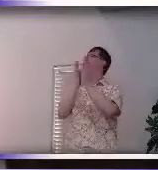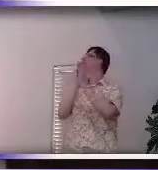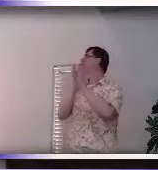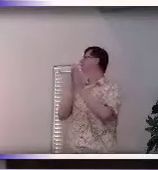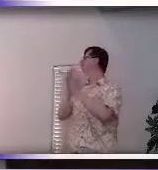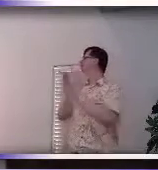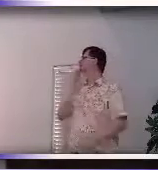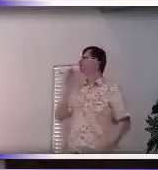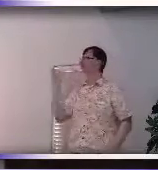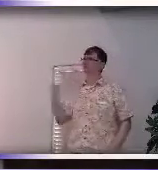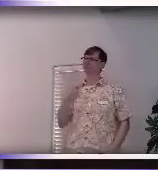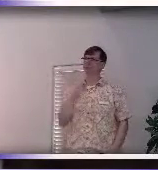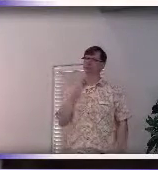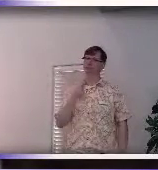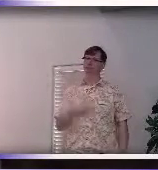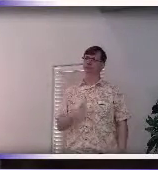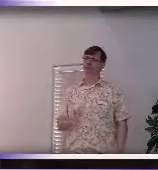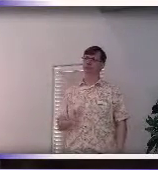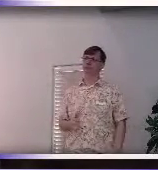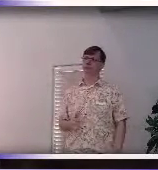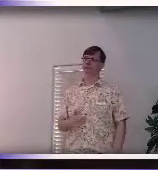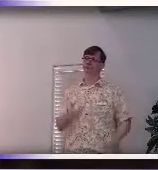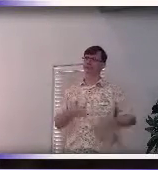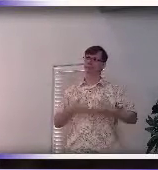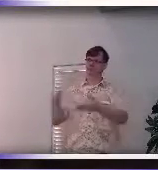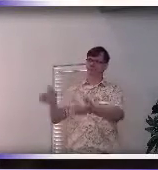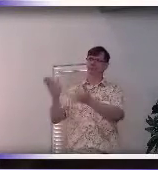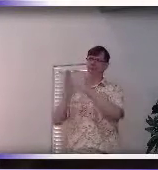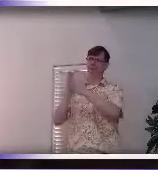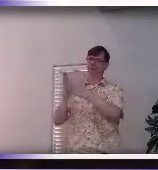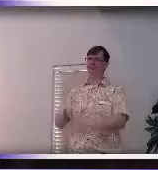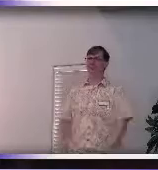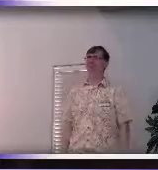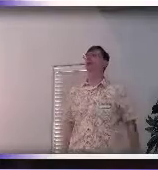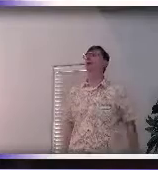And you have it recorded someplace we can buy it? Not